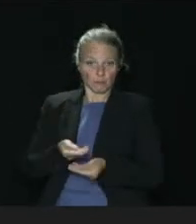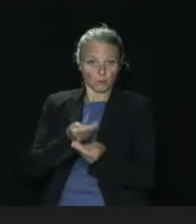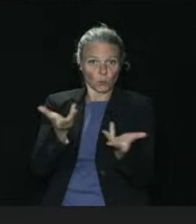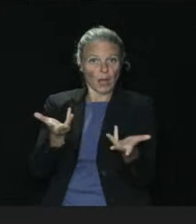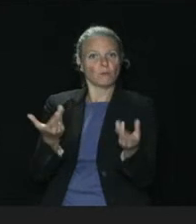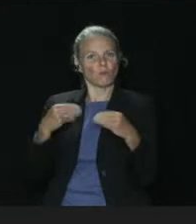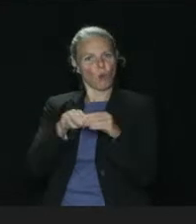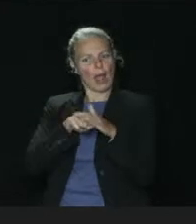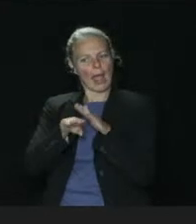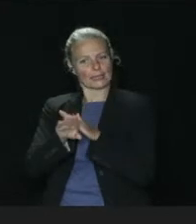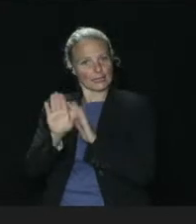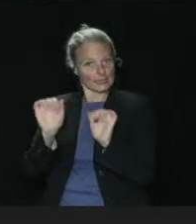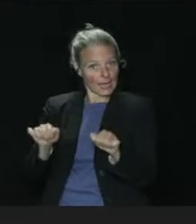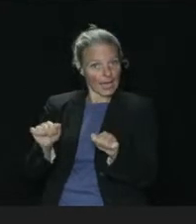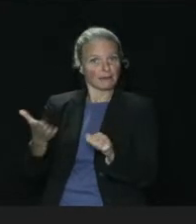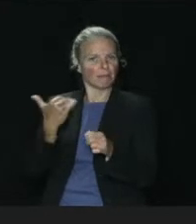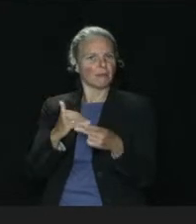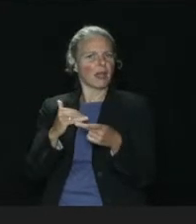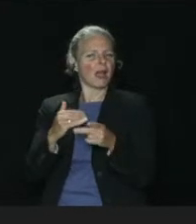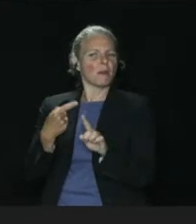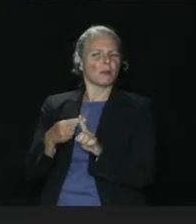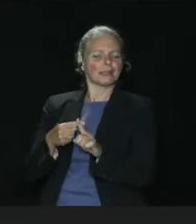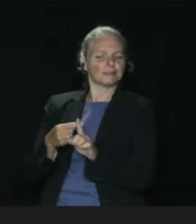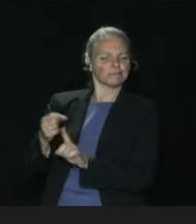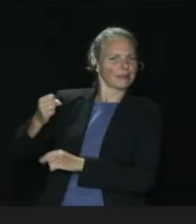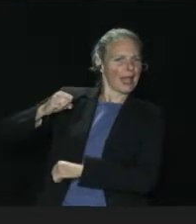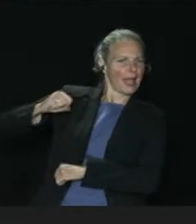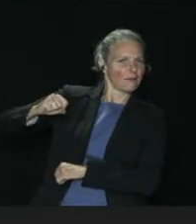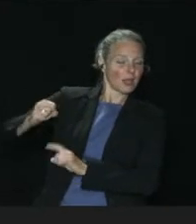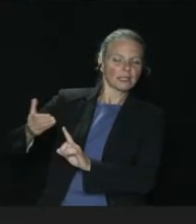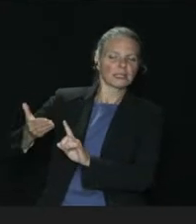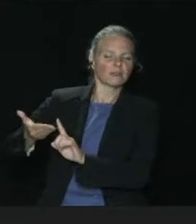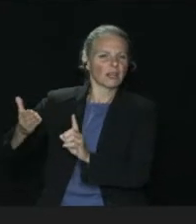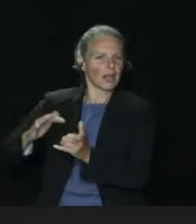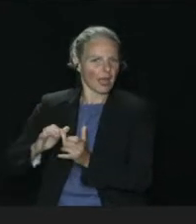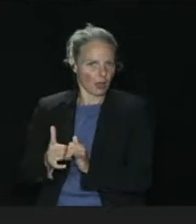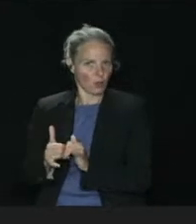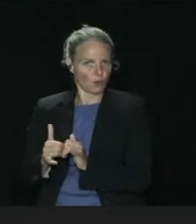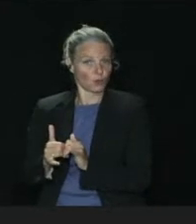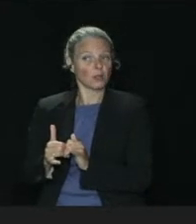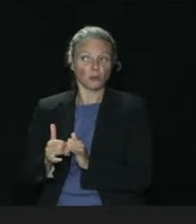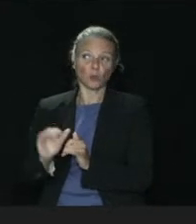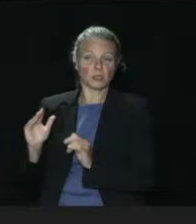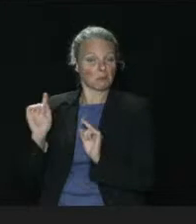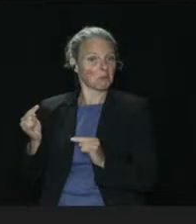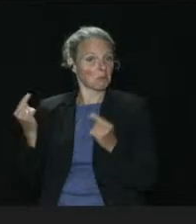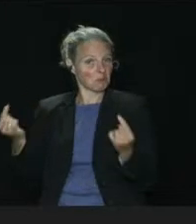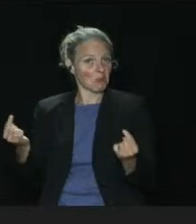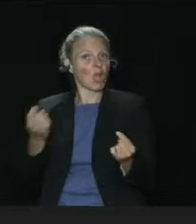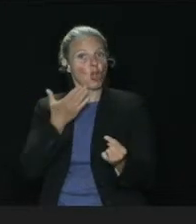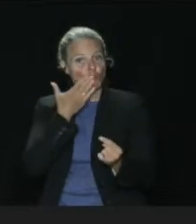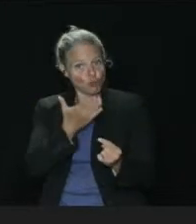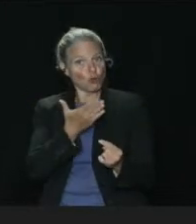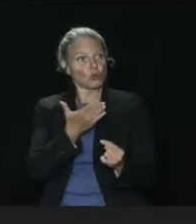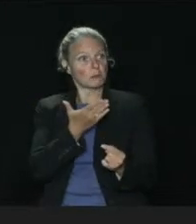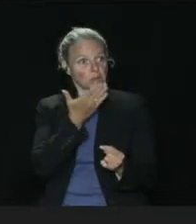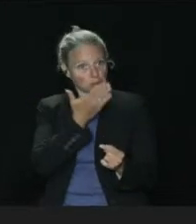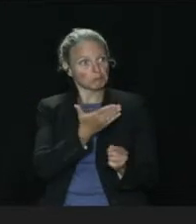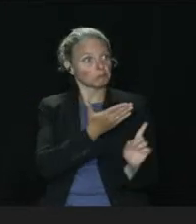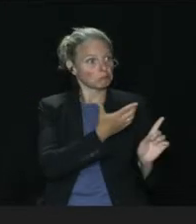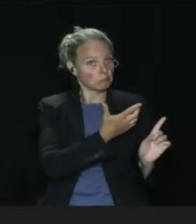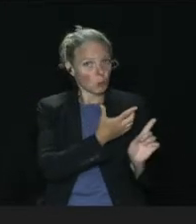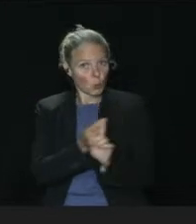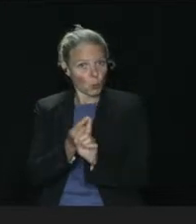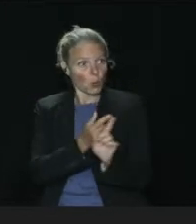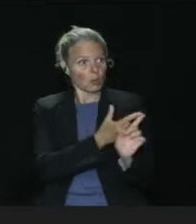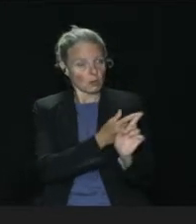we can't necessarily rely on sort of the good trend up to now, and just expect that it will continue just because we've